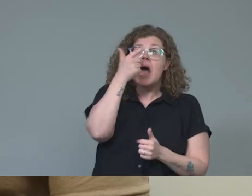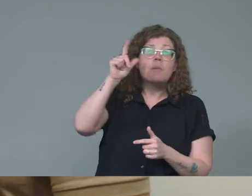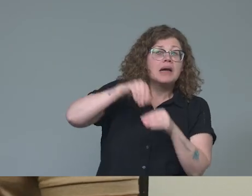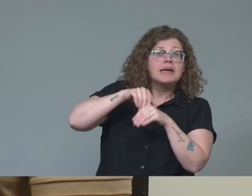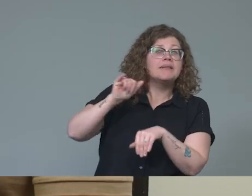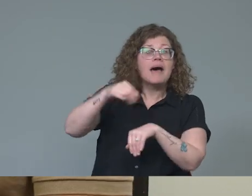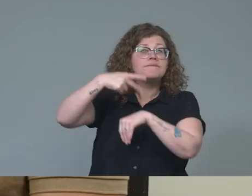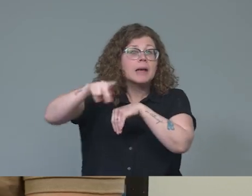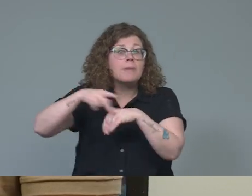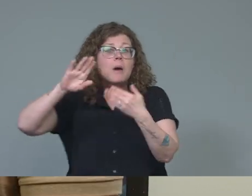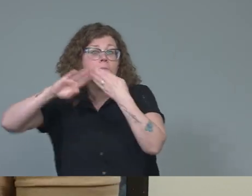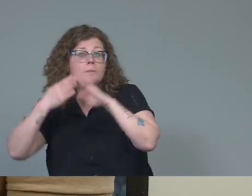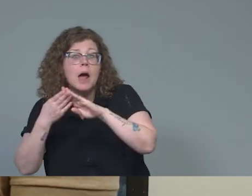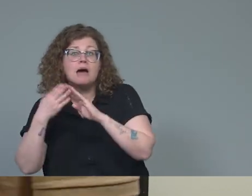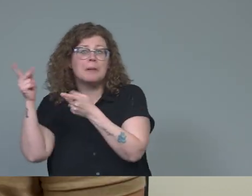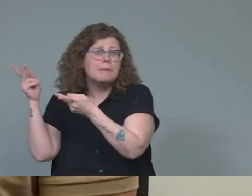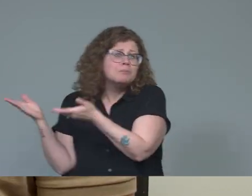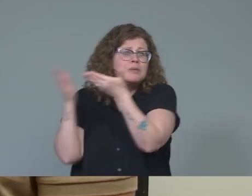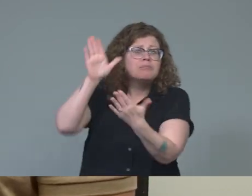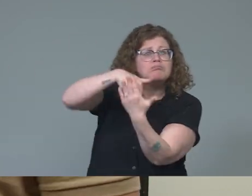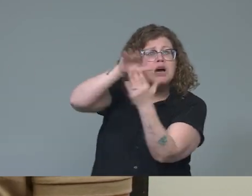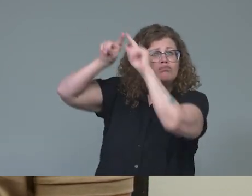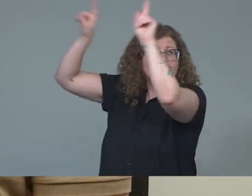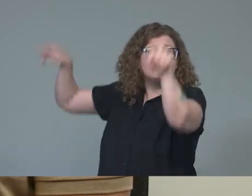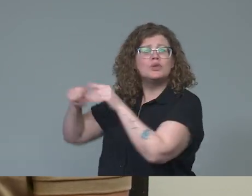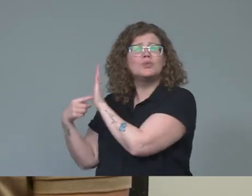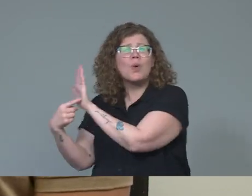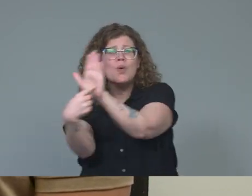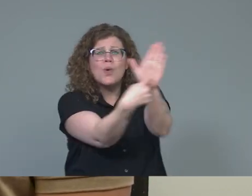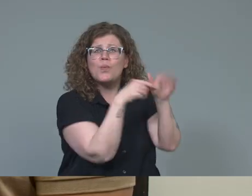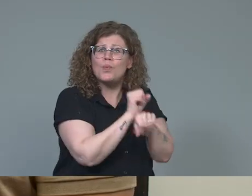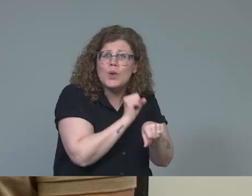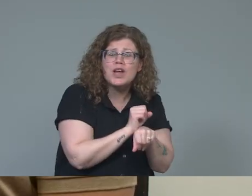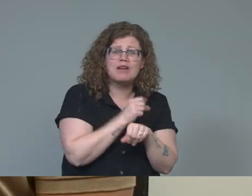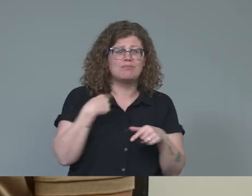really fun to just close everything off after a process like